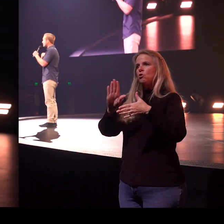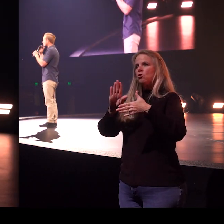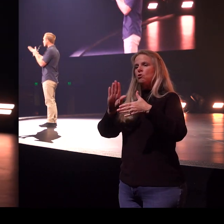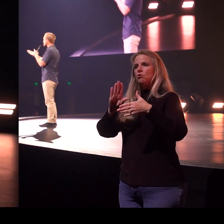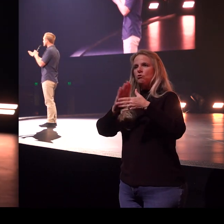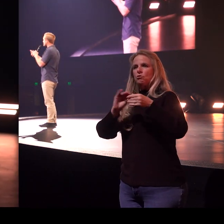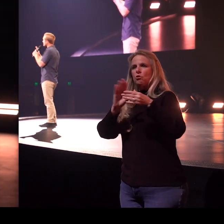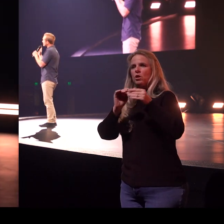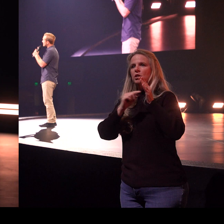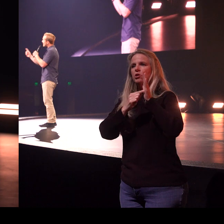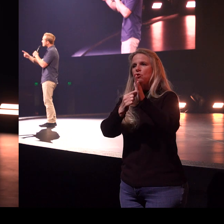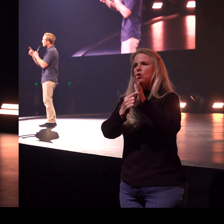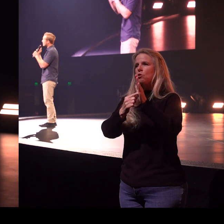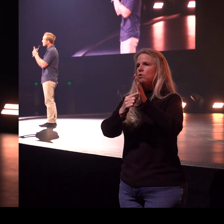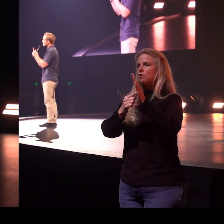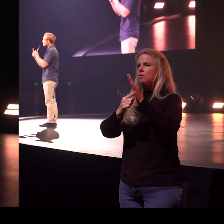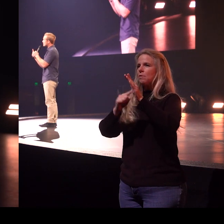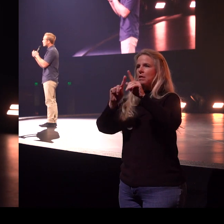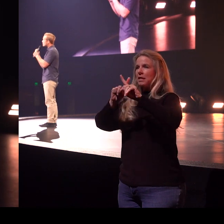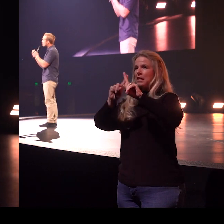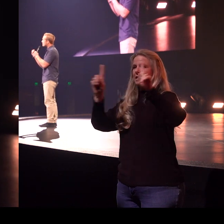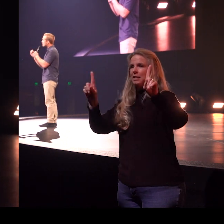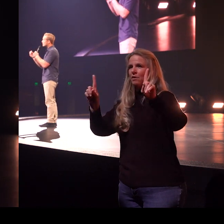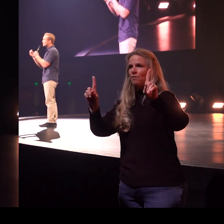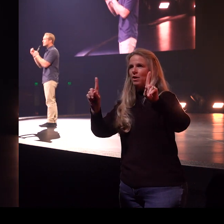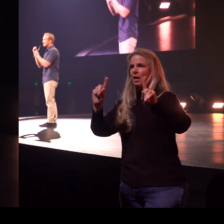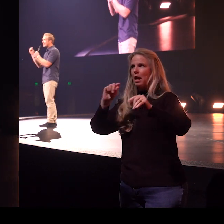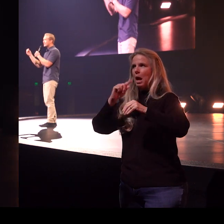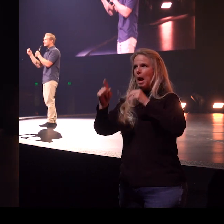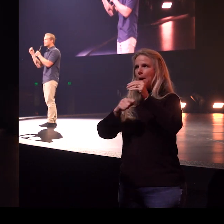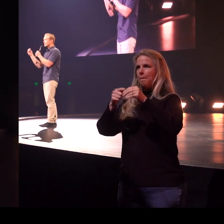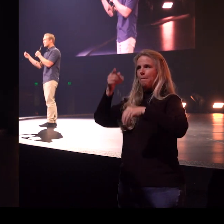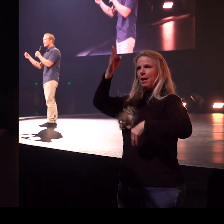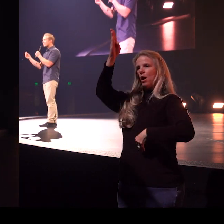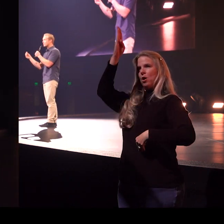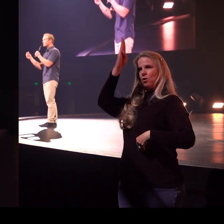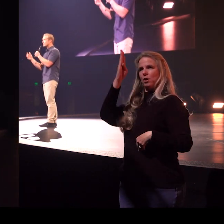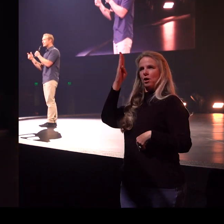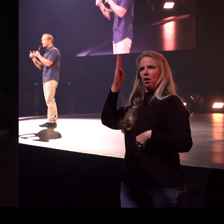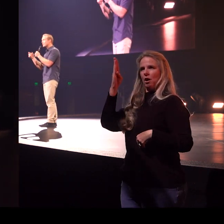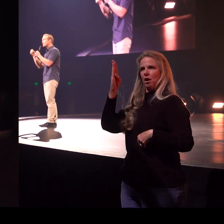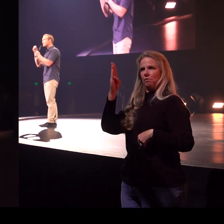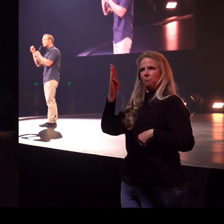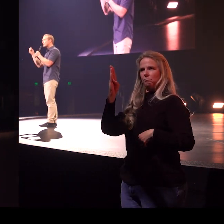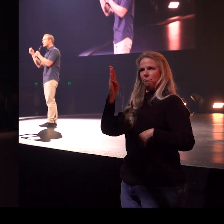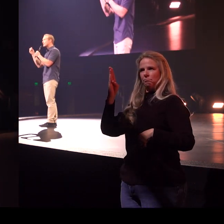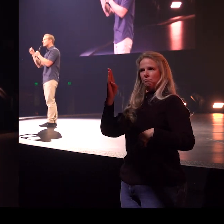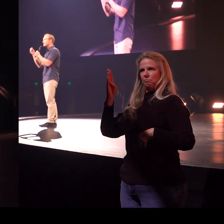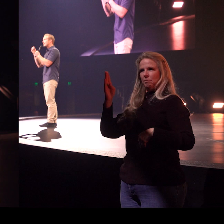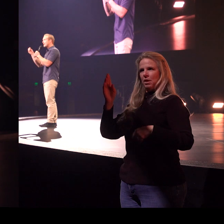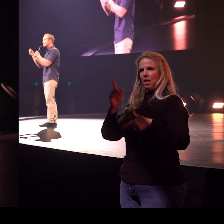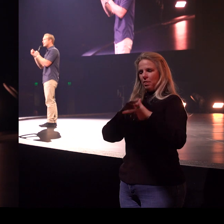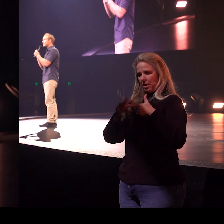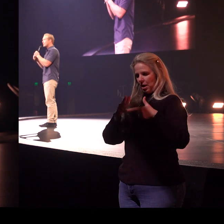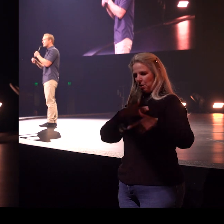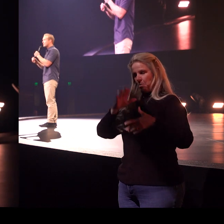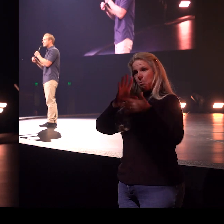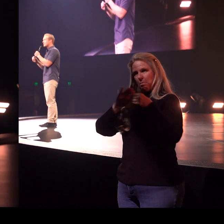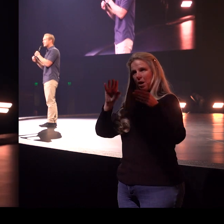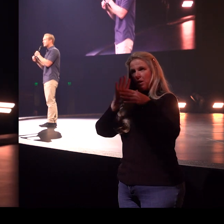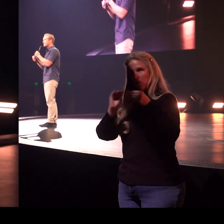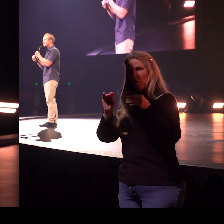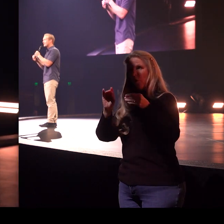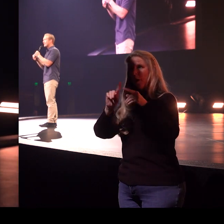have something that yours doesn't. But together, we reveal God to this world. Together, we bring heaven on